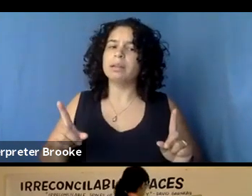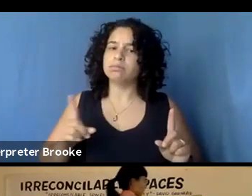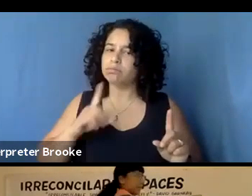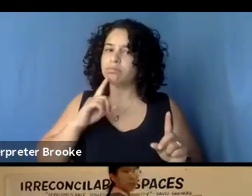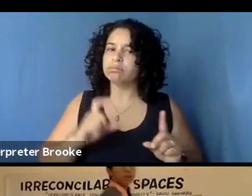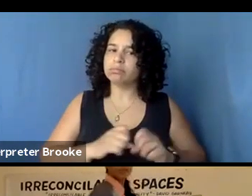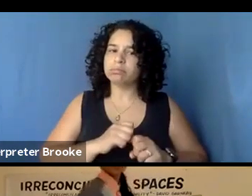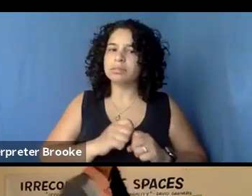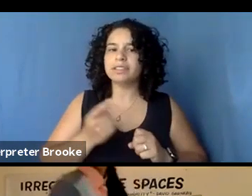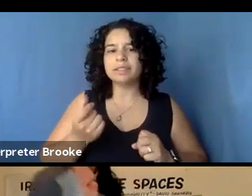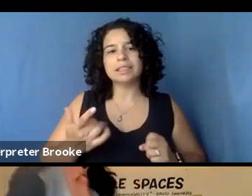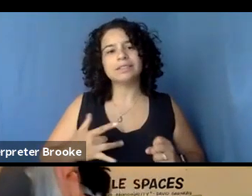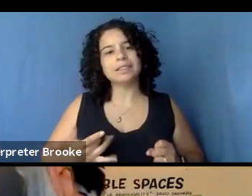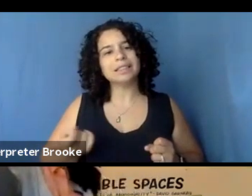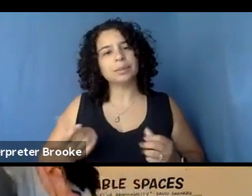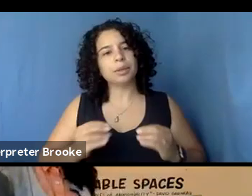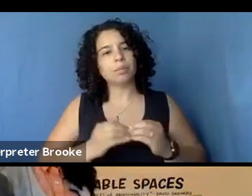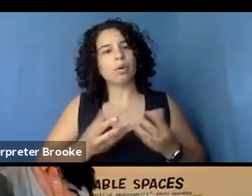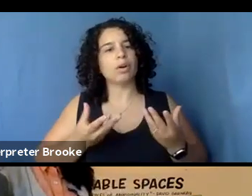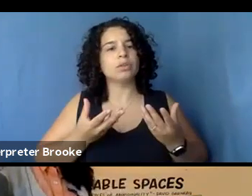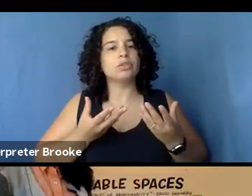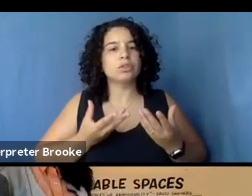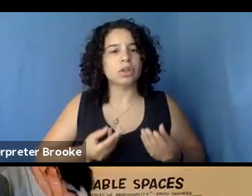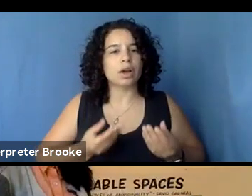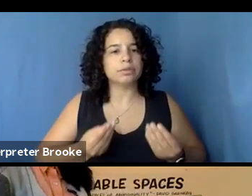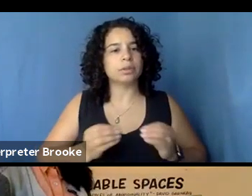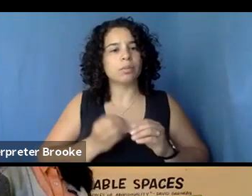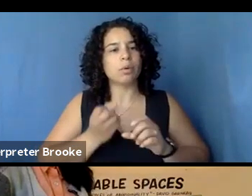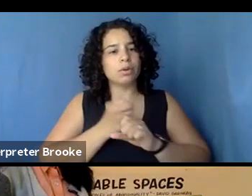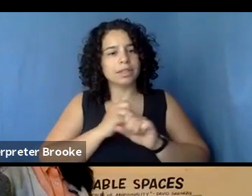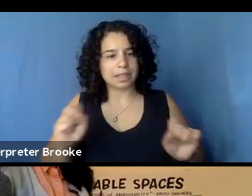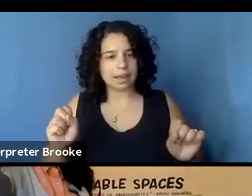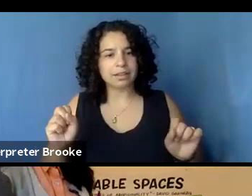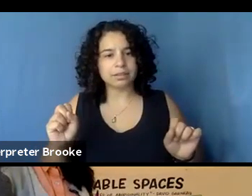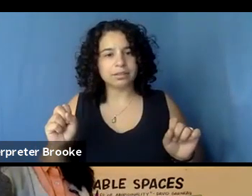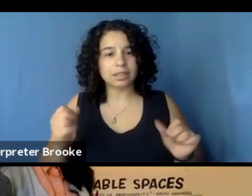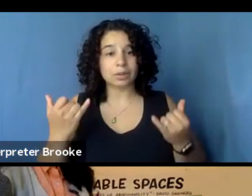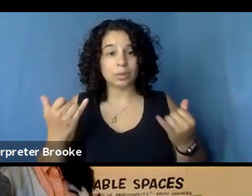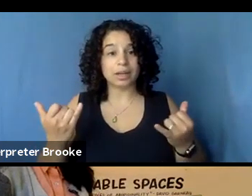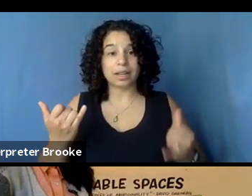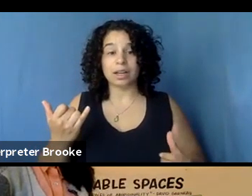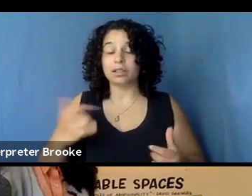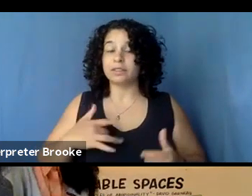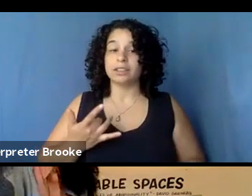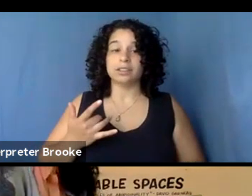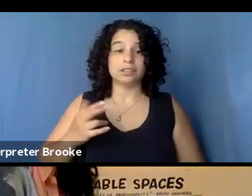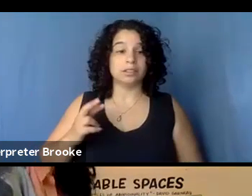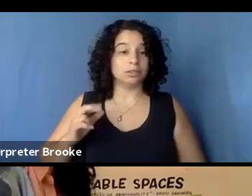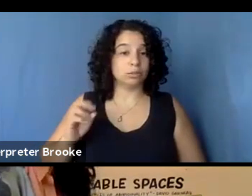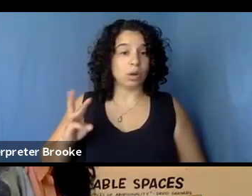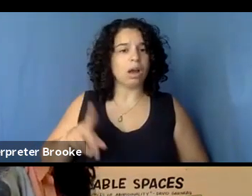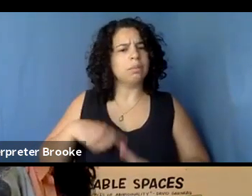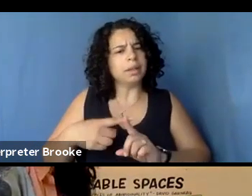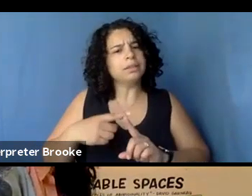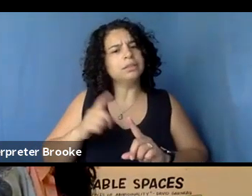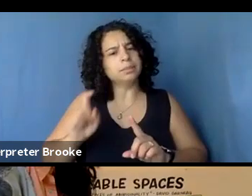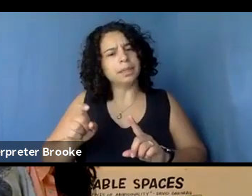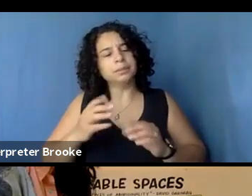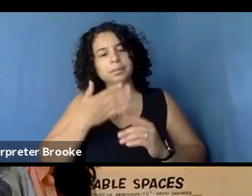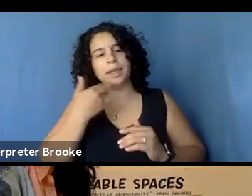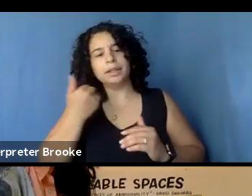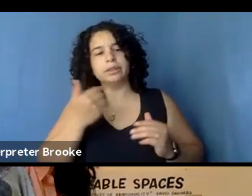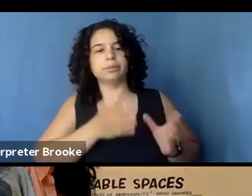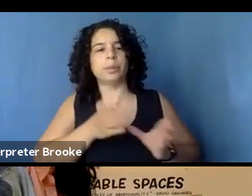a safer way. And of course, it's a raw way right now, looking for even better ways.